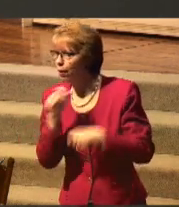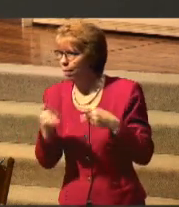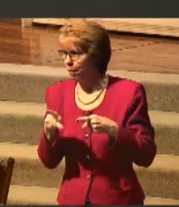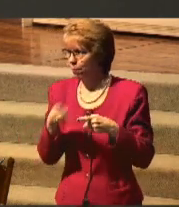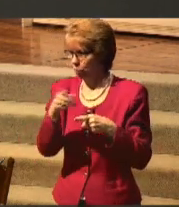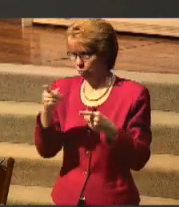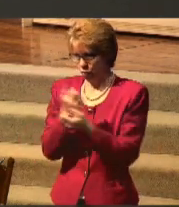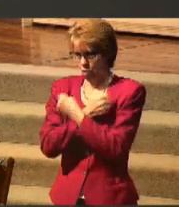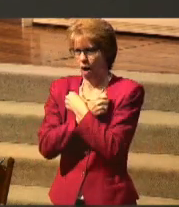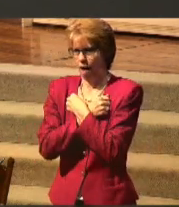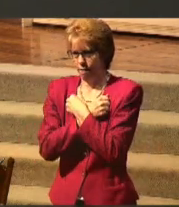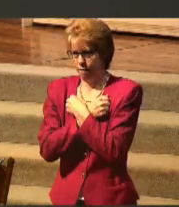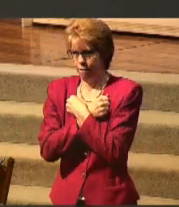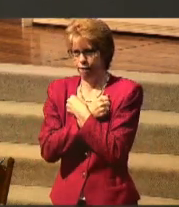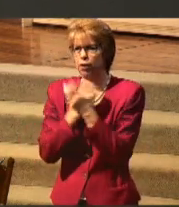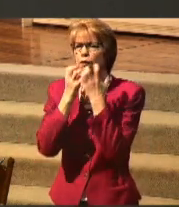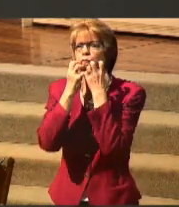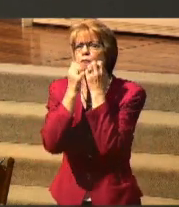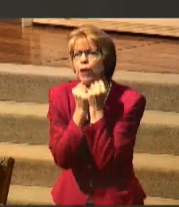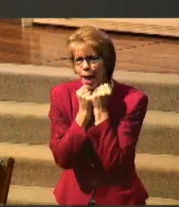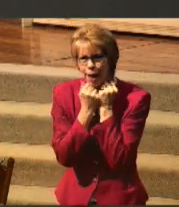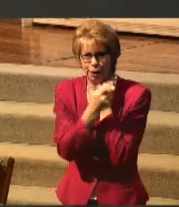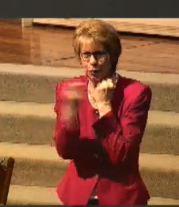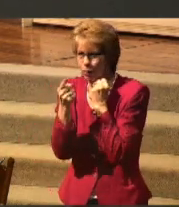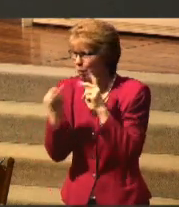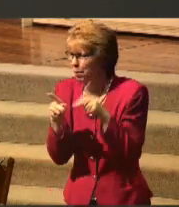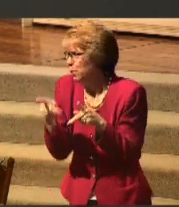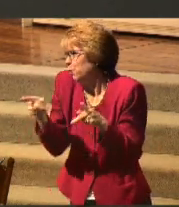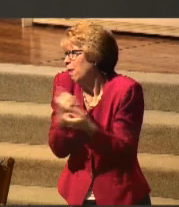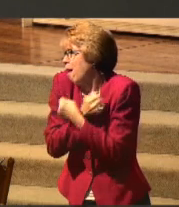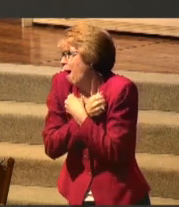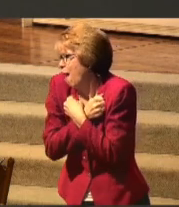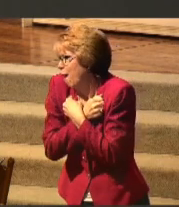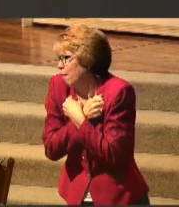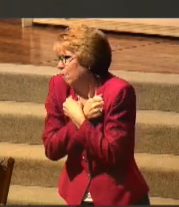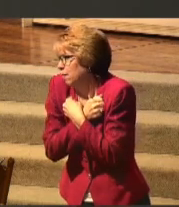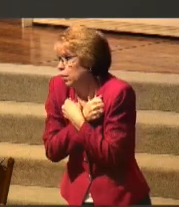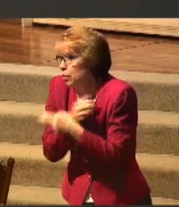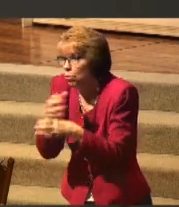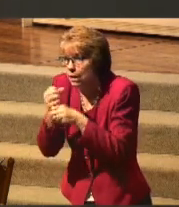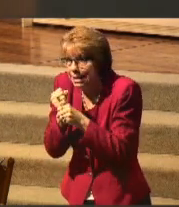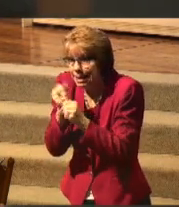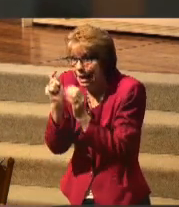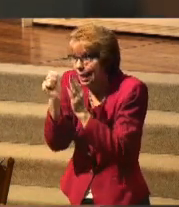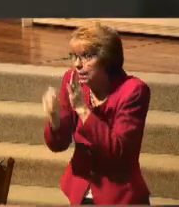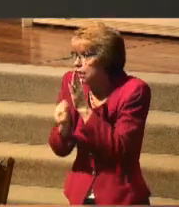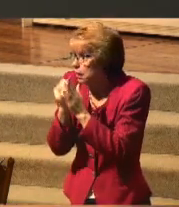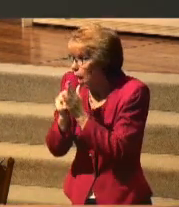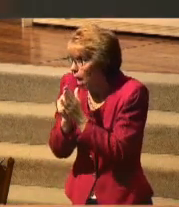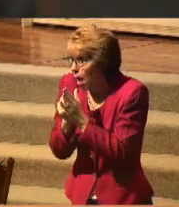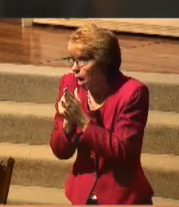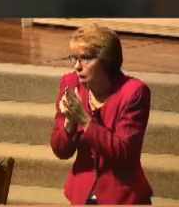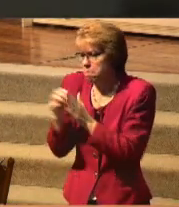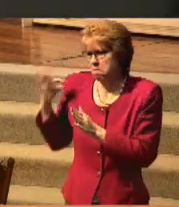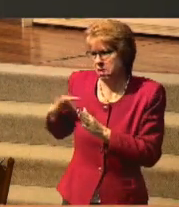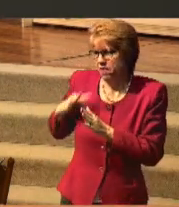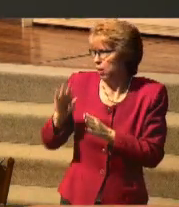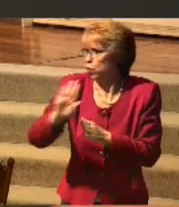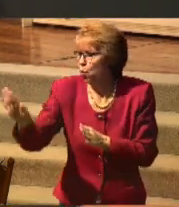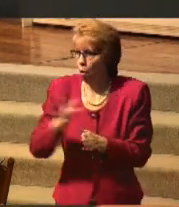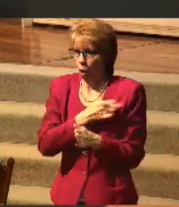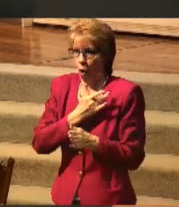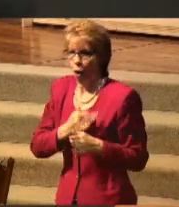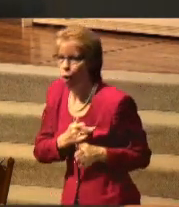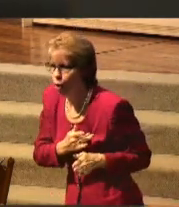love. Cherish those you love. Spend the time investing your heart, investing